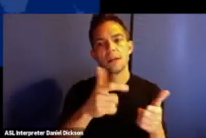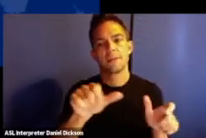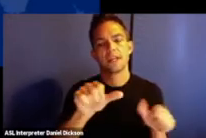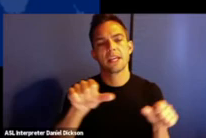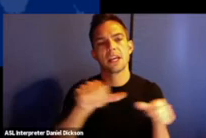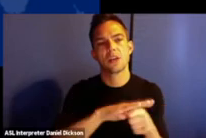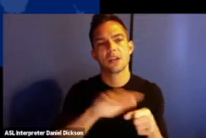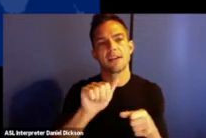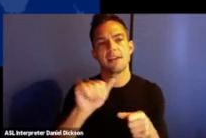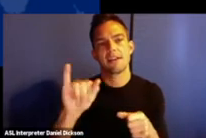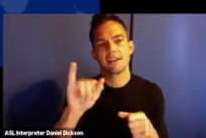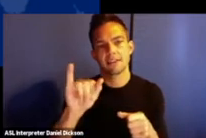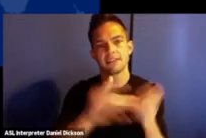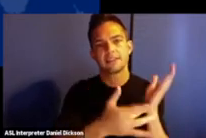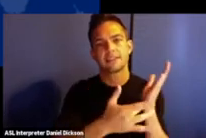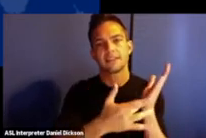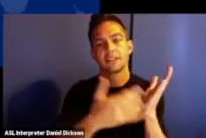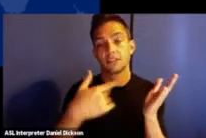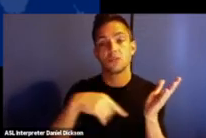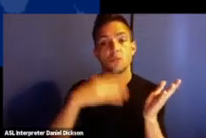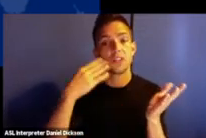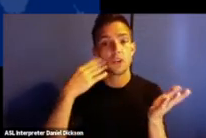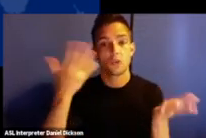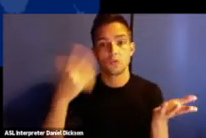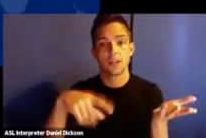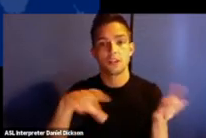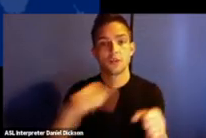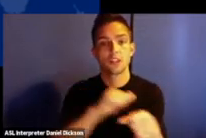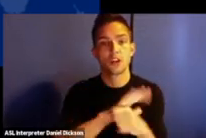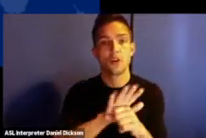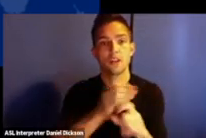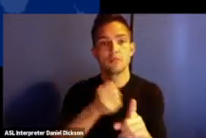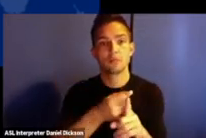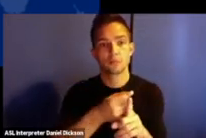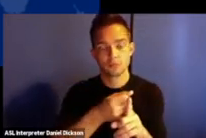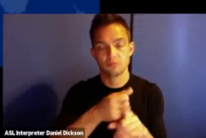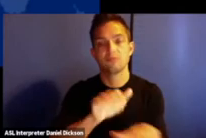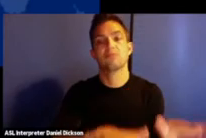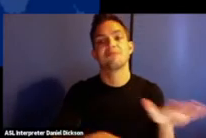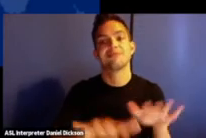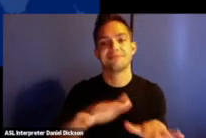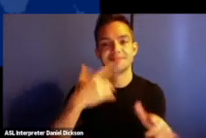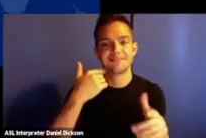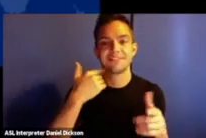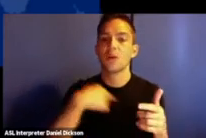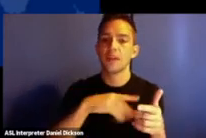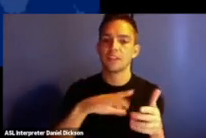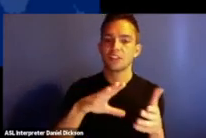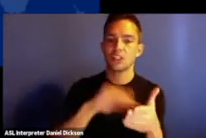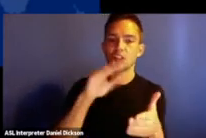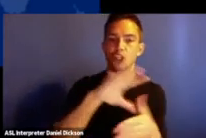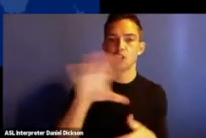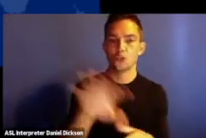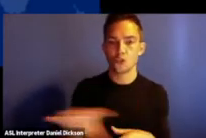in AI and technology, because as we know, as we had to do with COVID, we had to learn Zoom, we had to learn